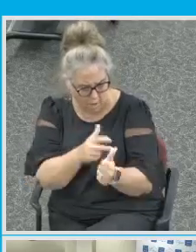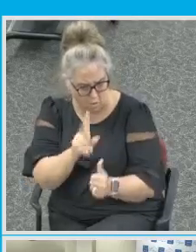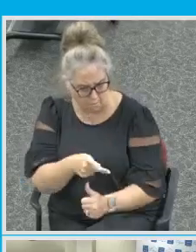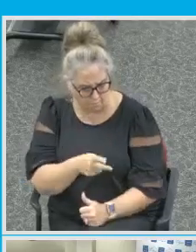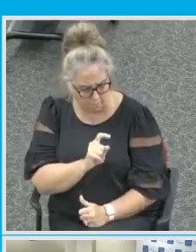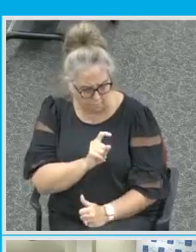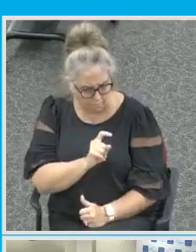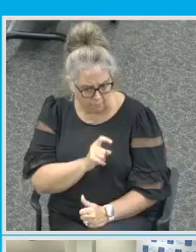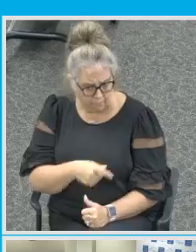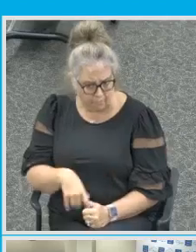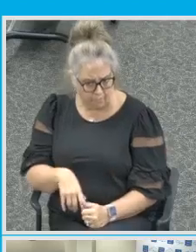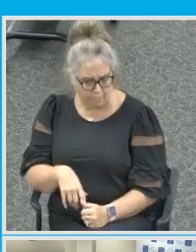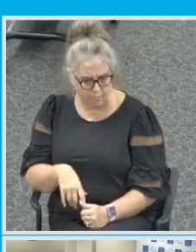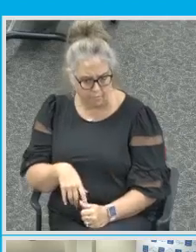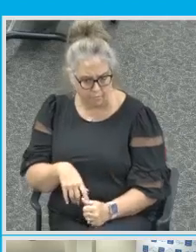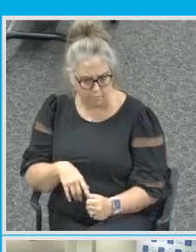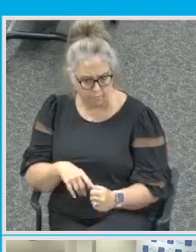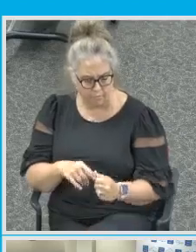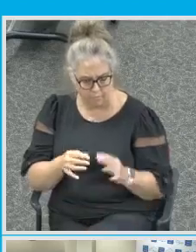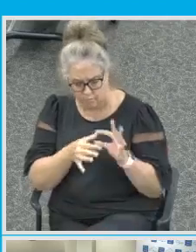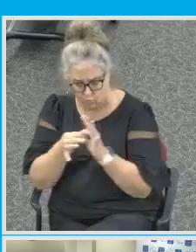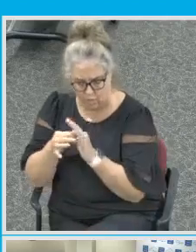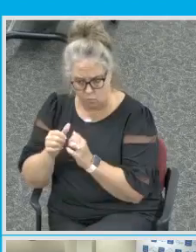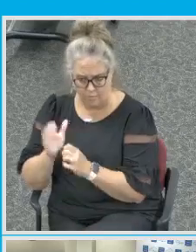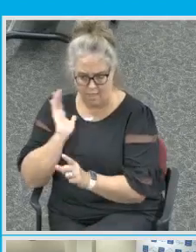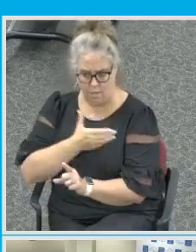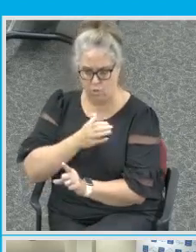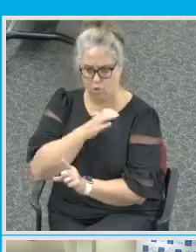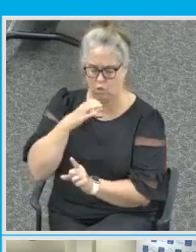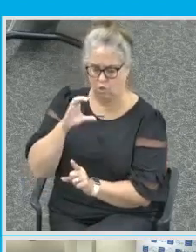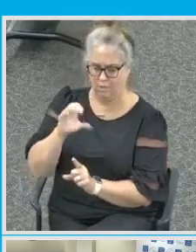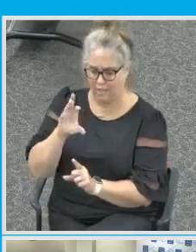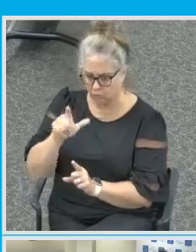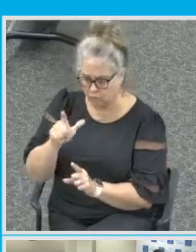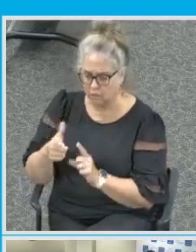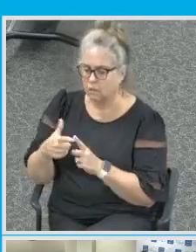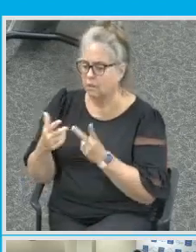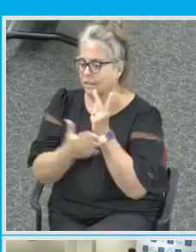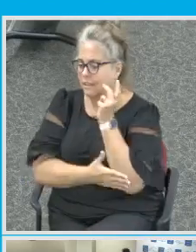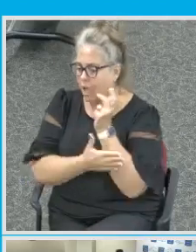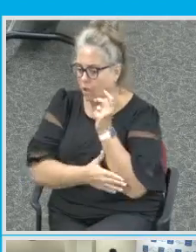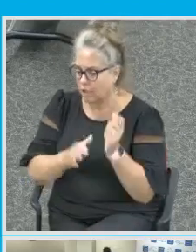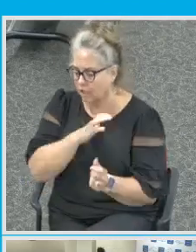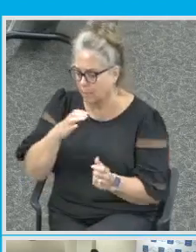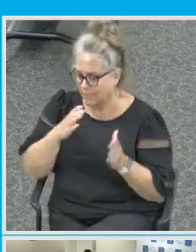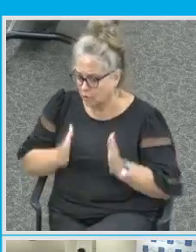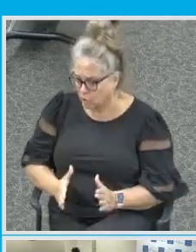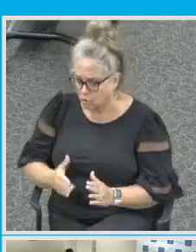city council and our county board of commissioners to see what policy